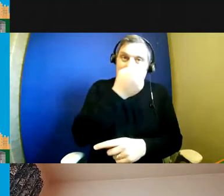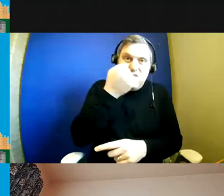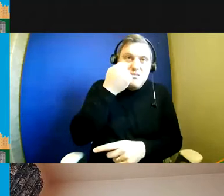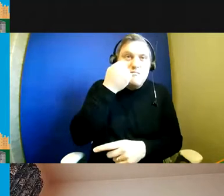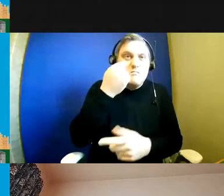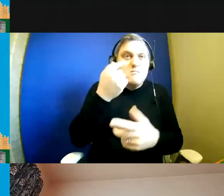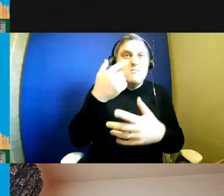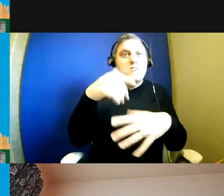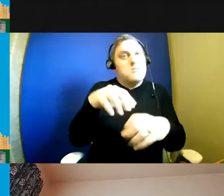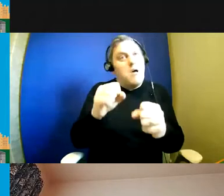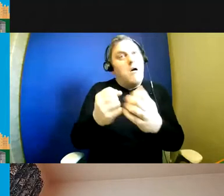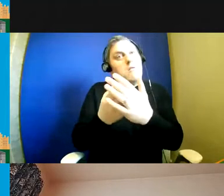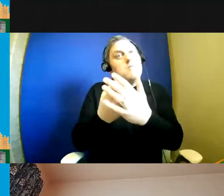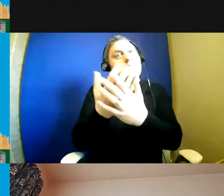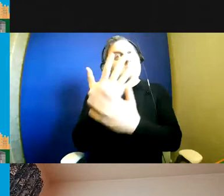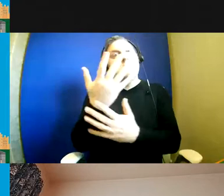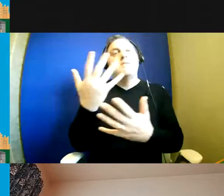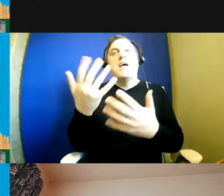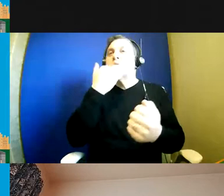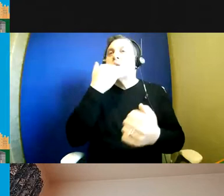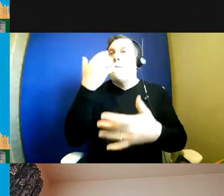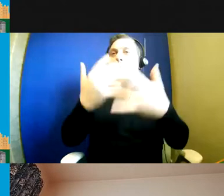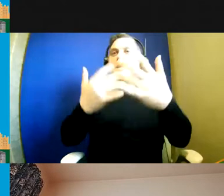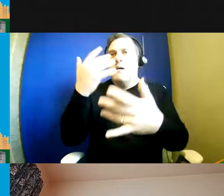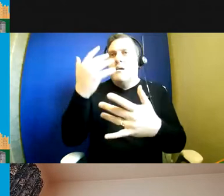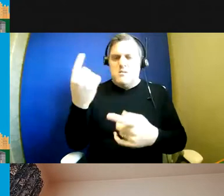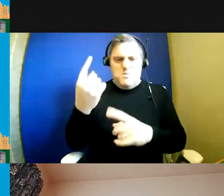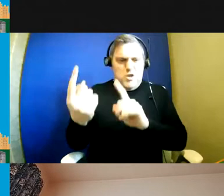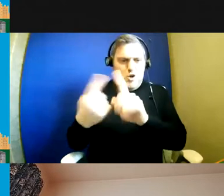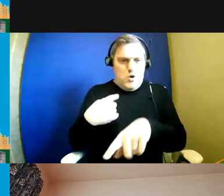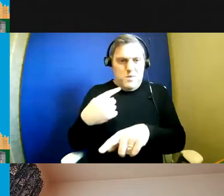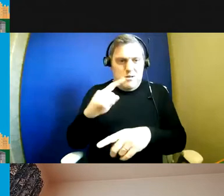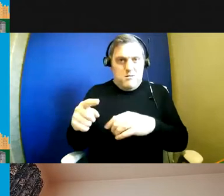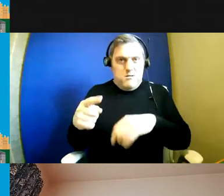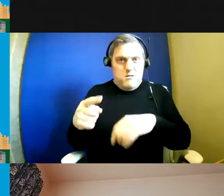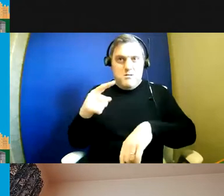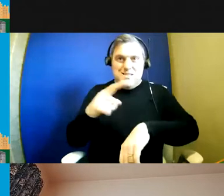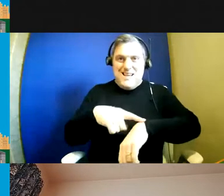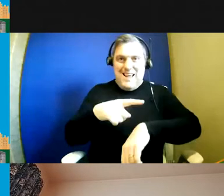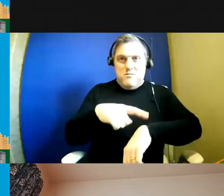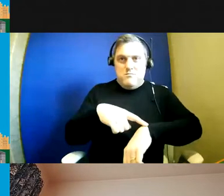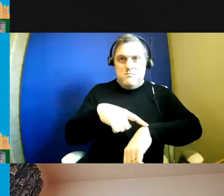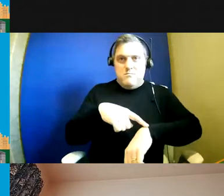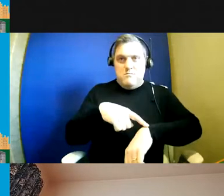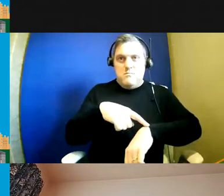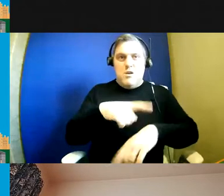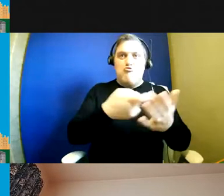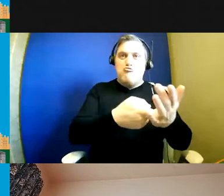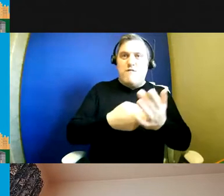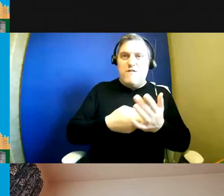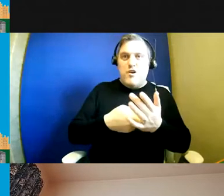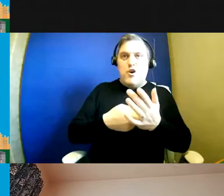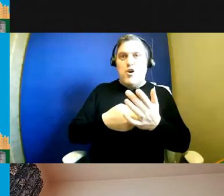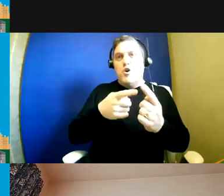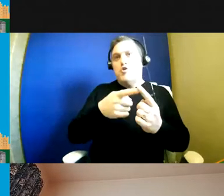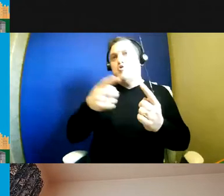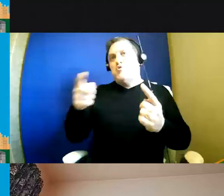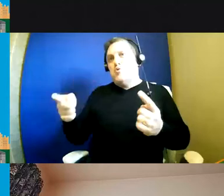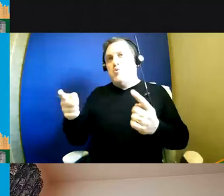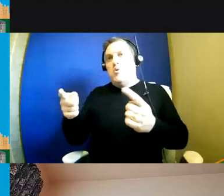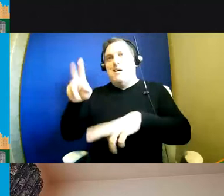beginning to feed through. And I think there was a comment about the time from referral to assessment.